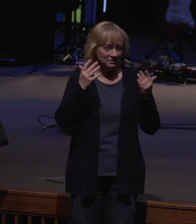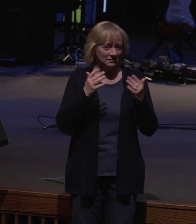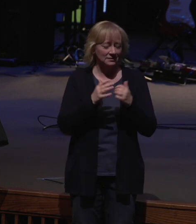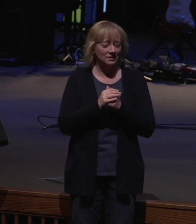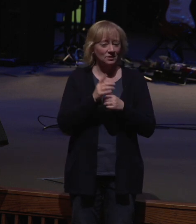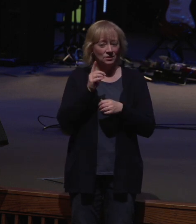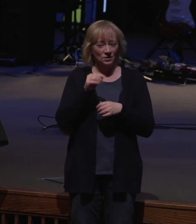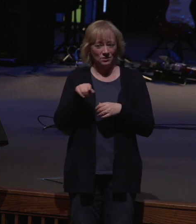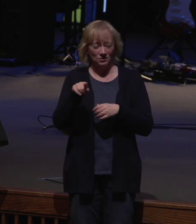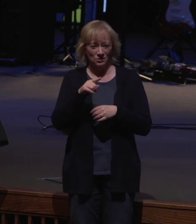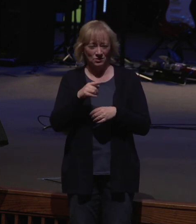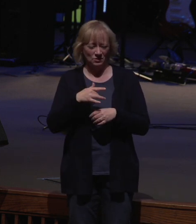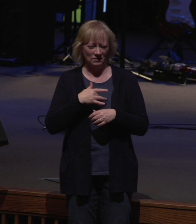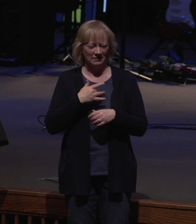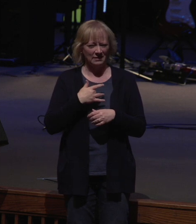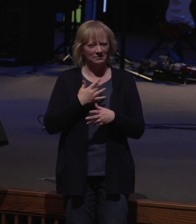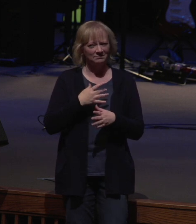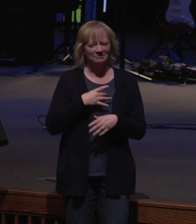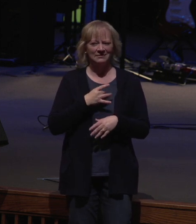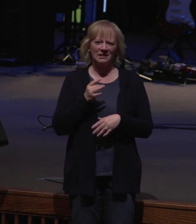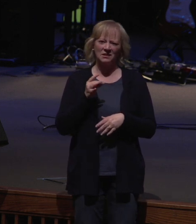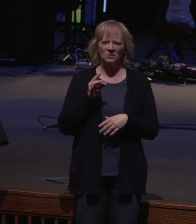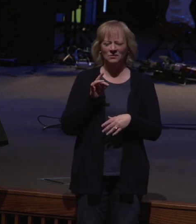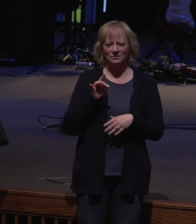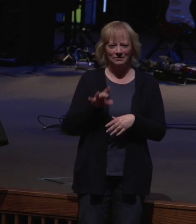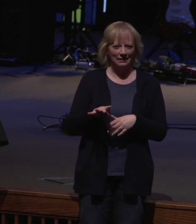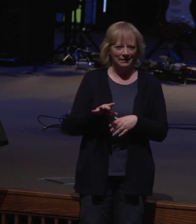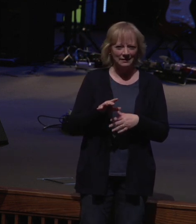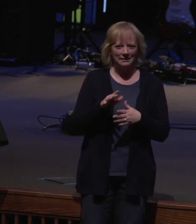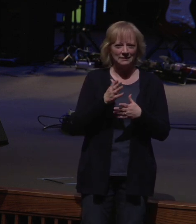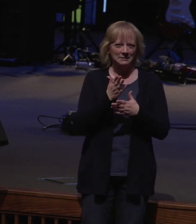Do you not like some of the things